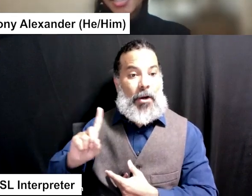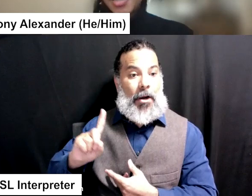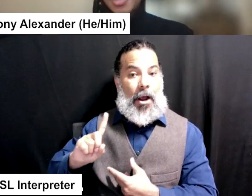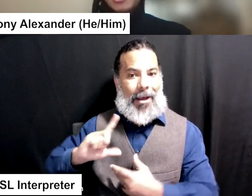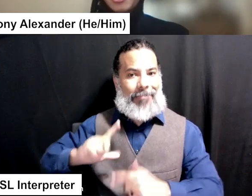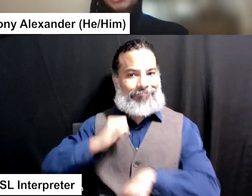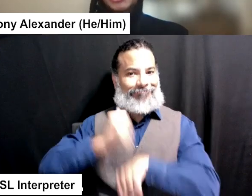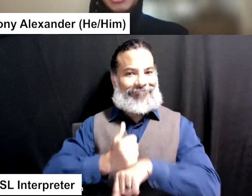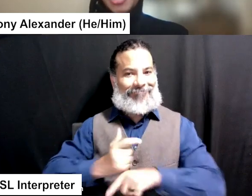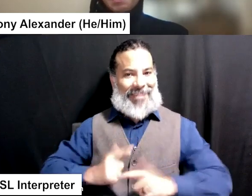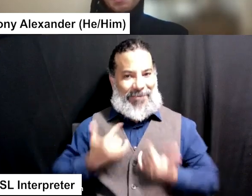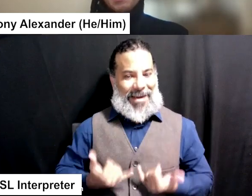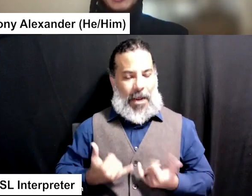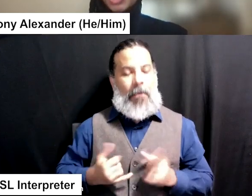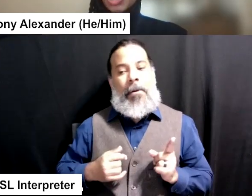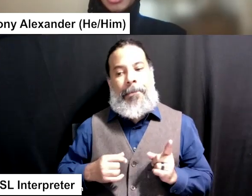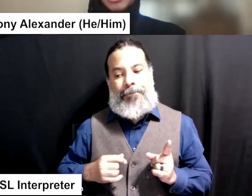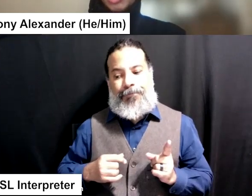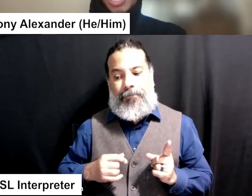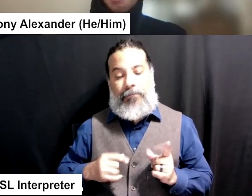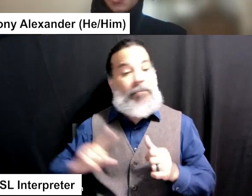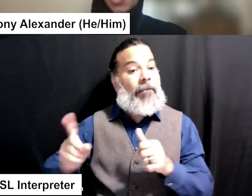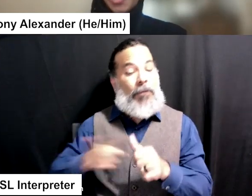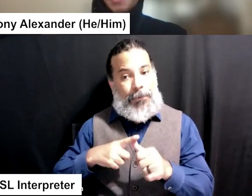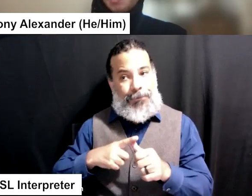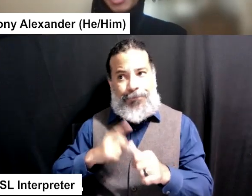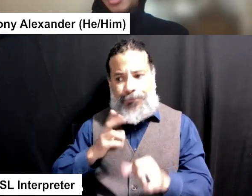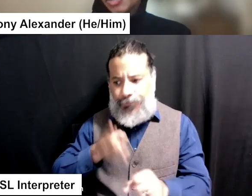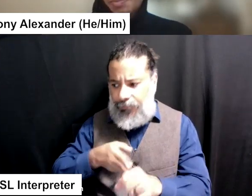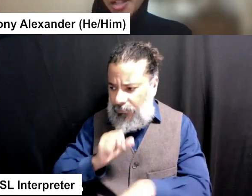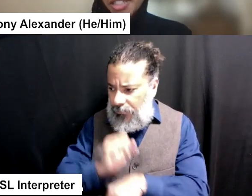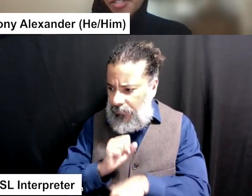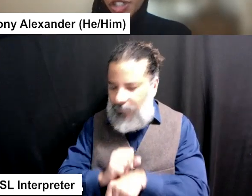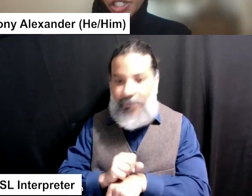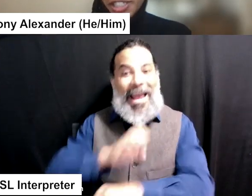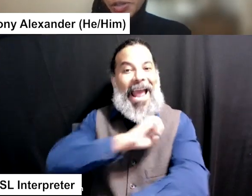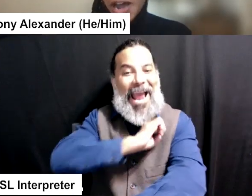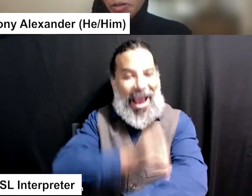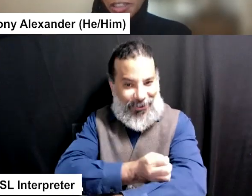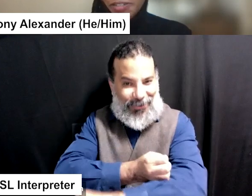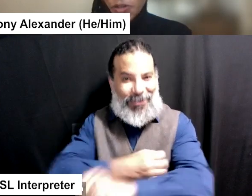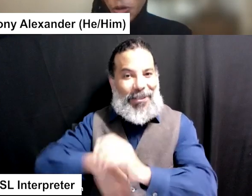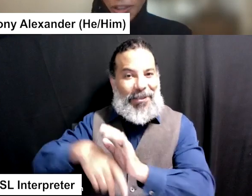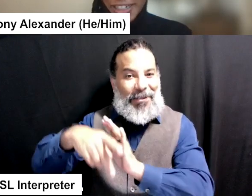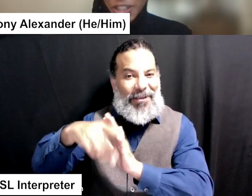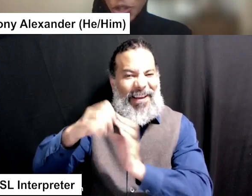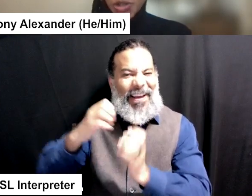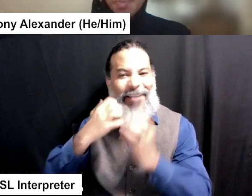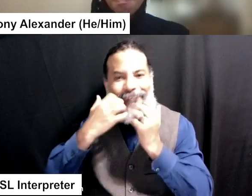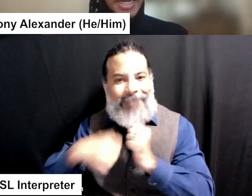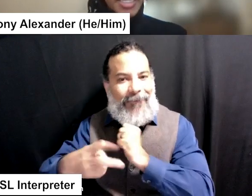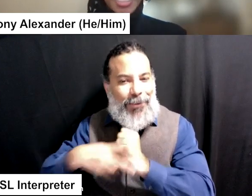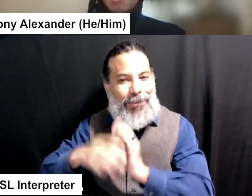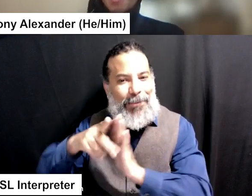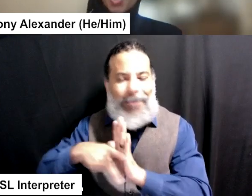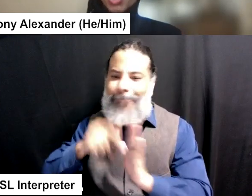based, I actually ended up initially getting a job on energy policy efficiency. So not really food related issues,